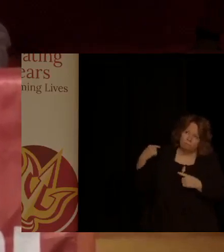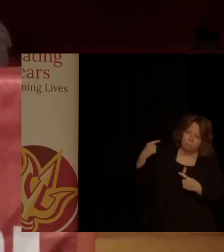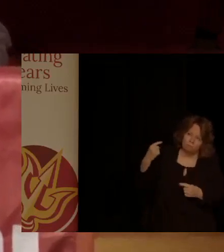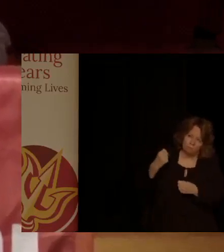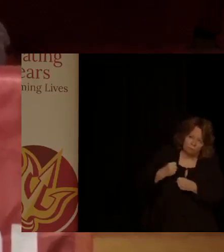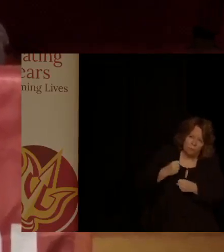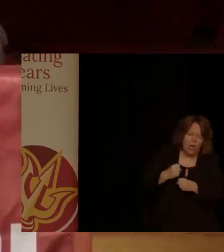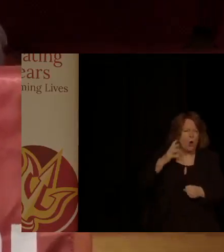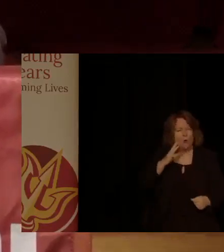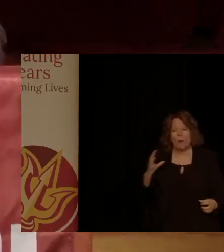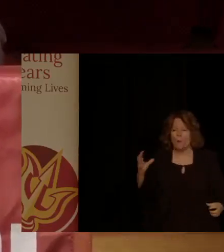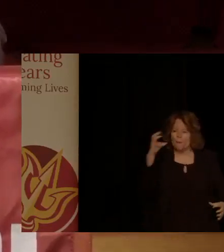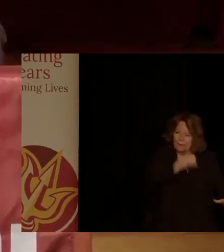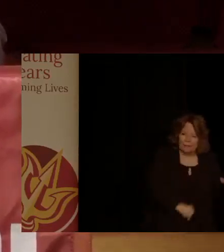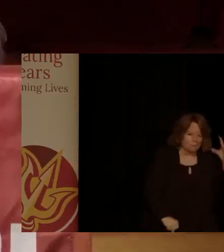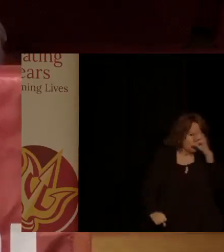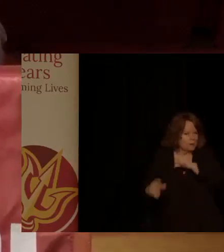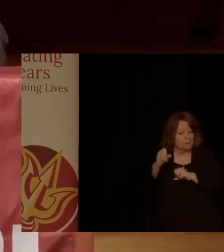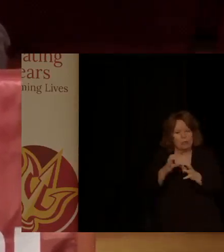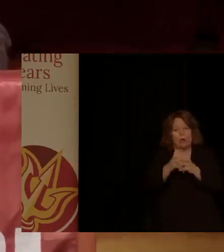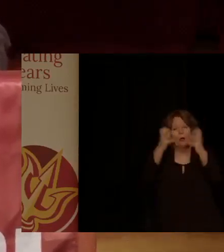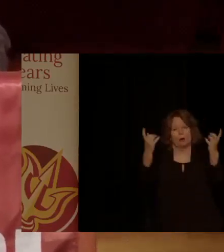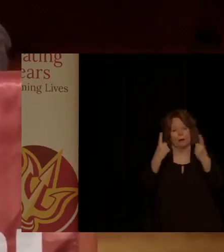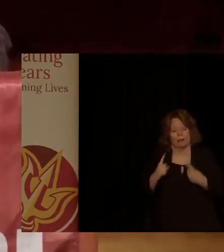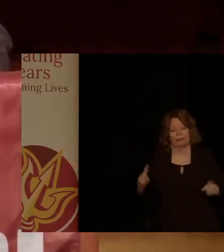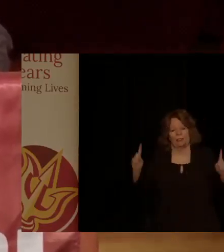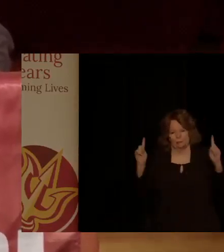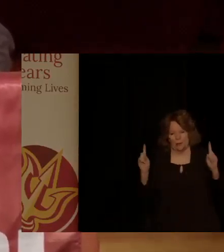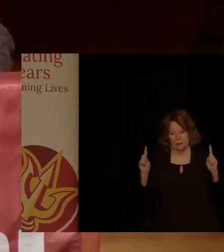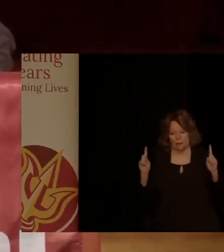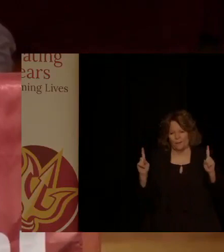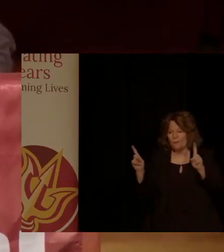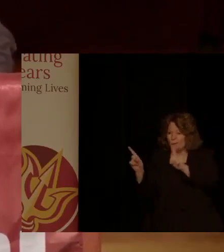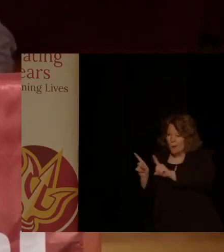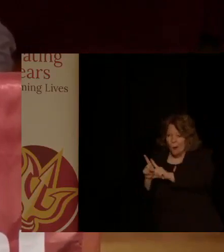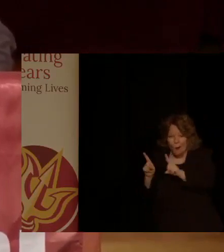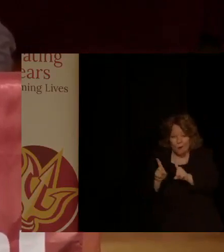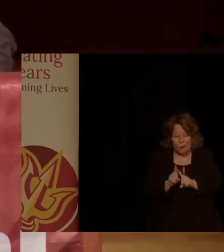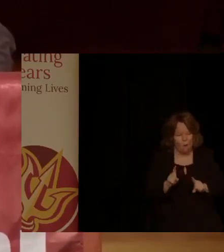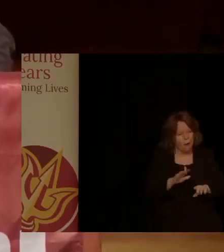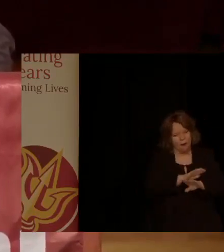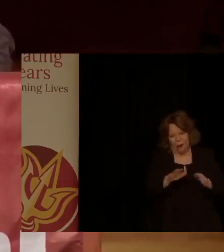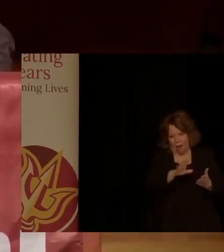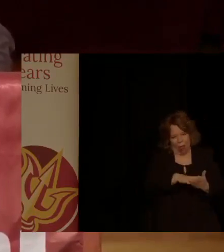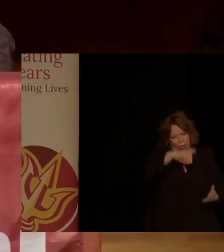many achievements and at the same time fail to learn lessons from our failures.